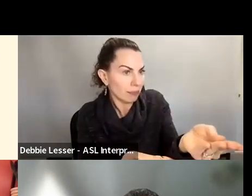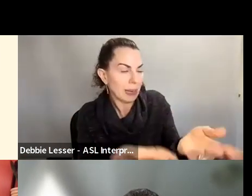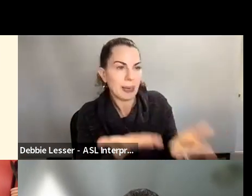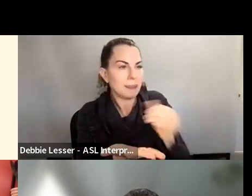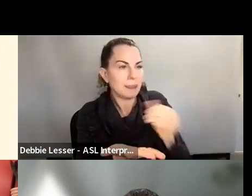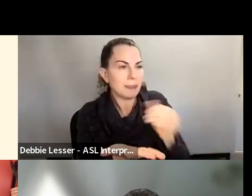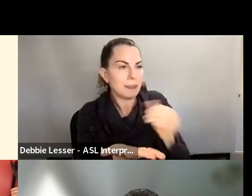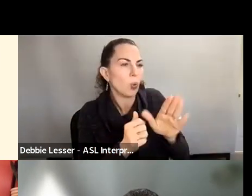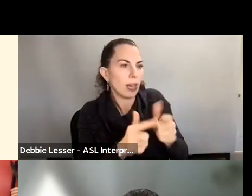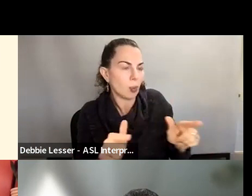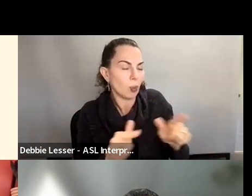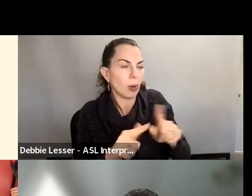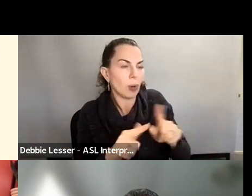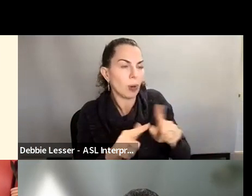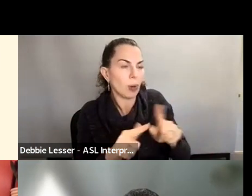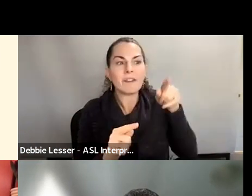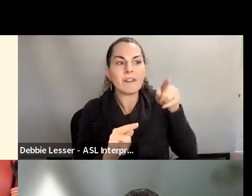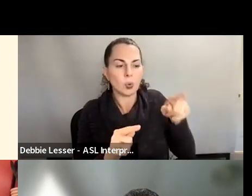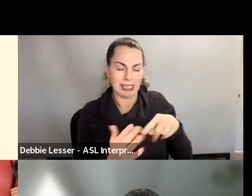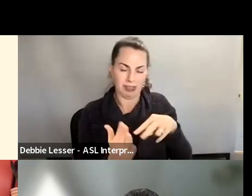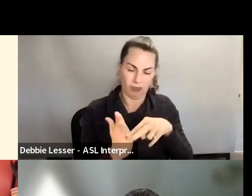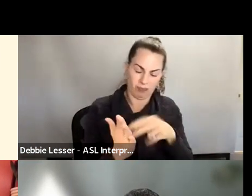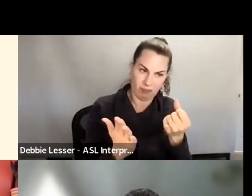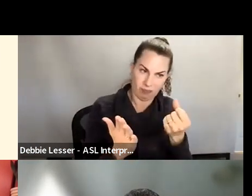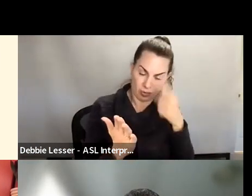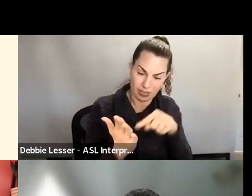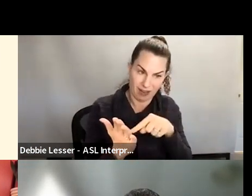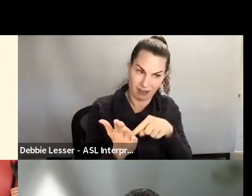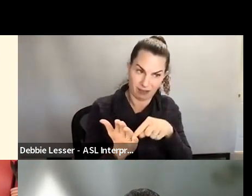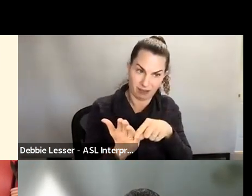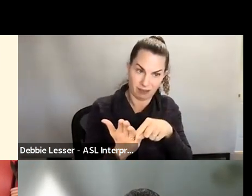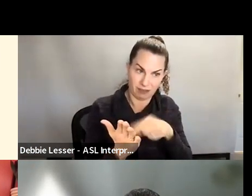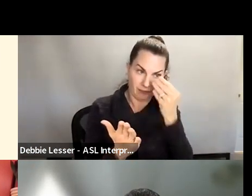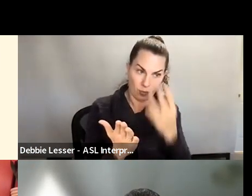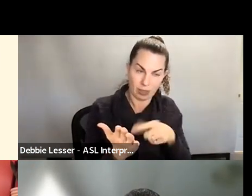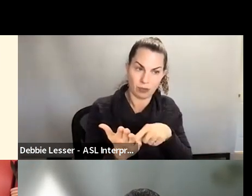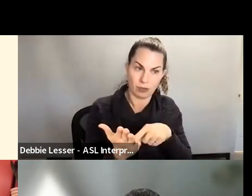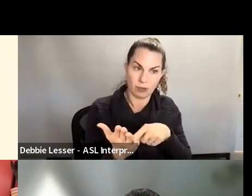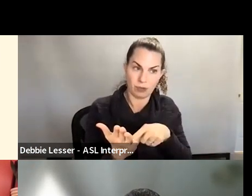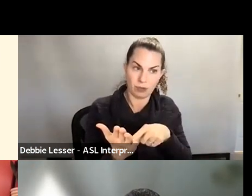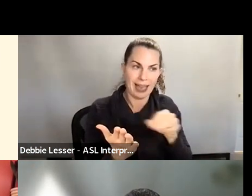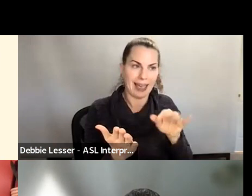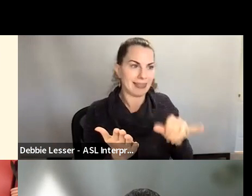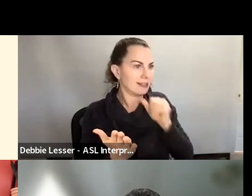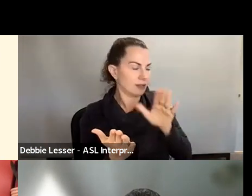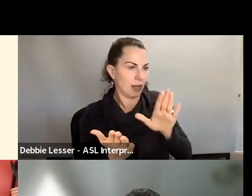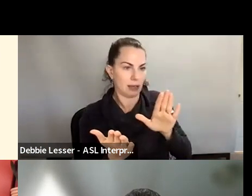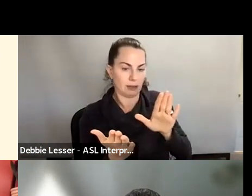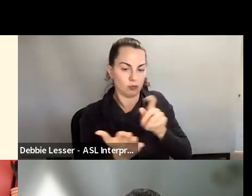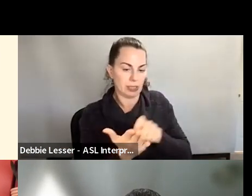but if you need to know what that brochure says, and it's not in your